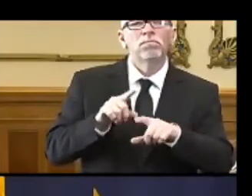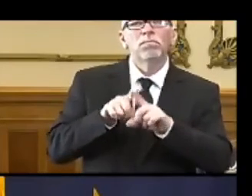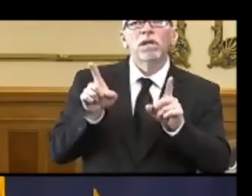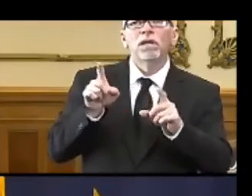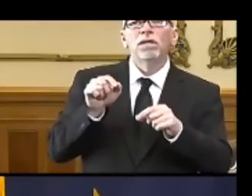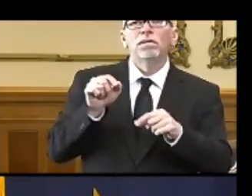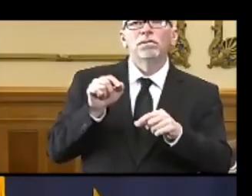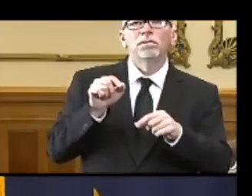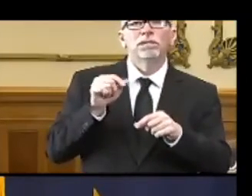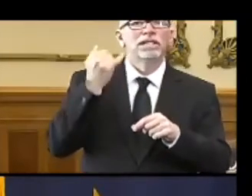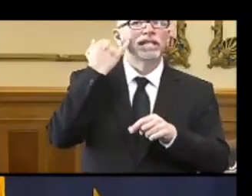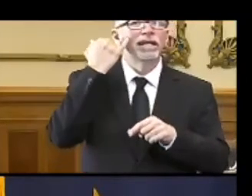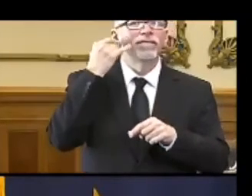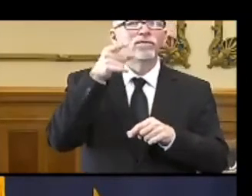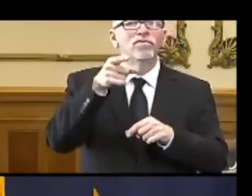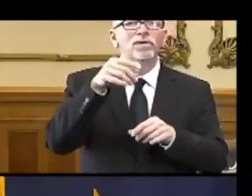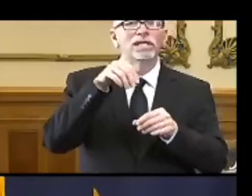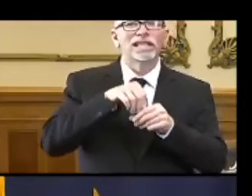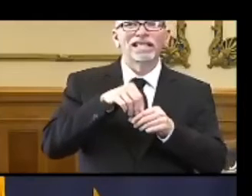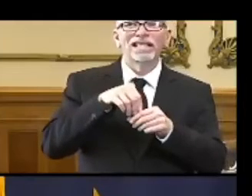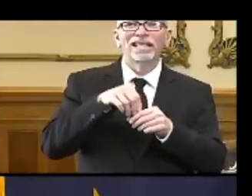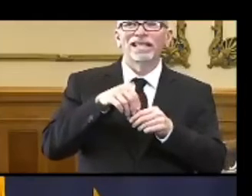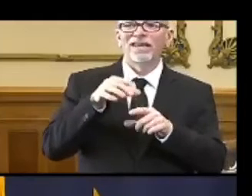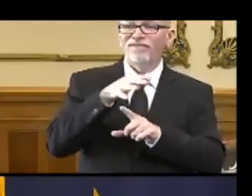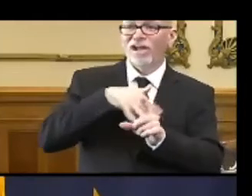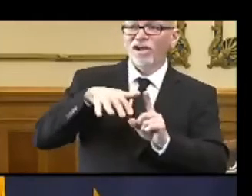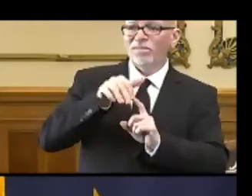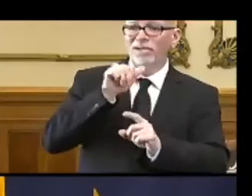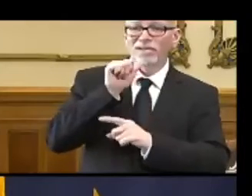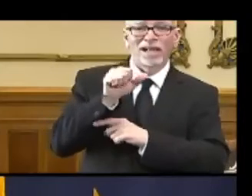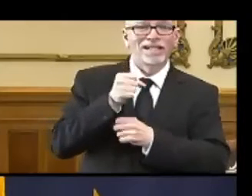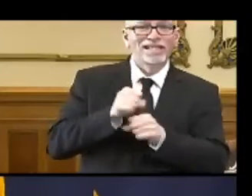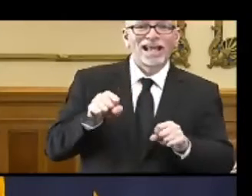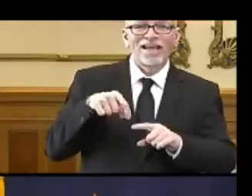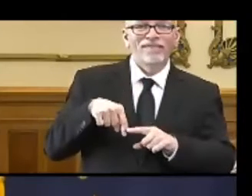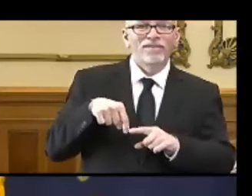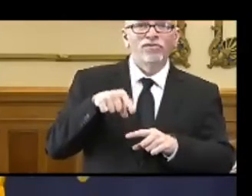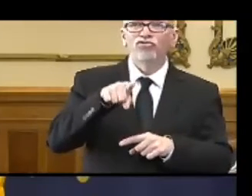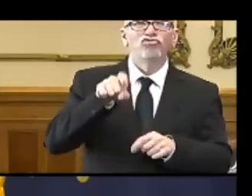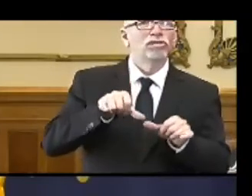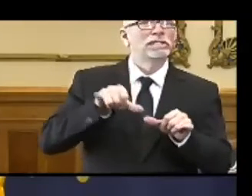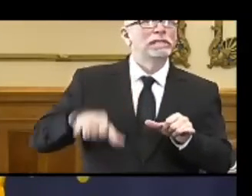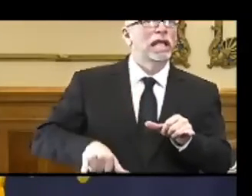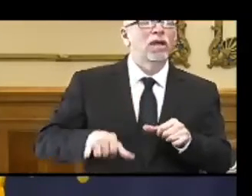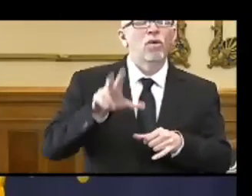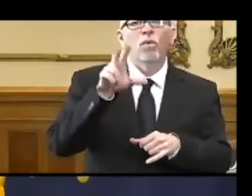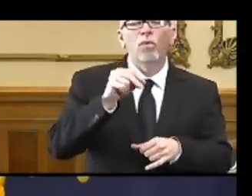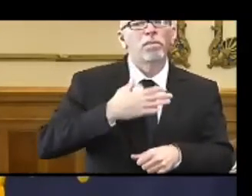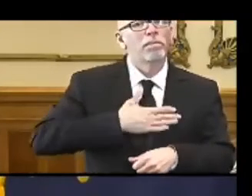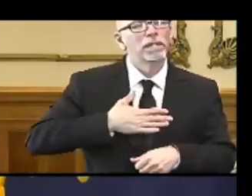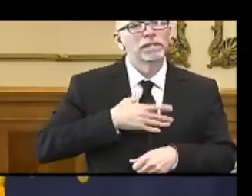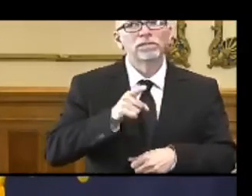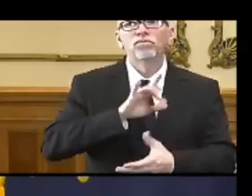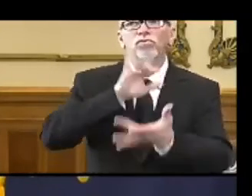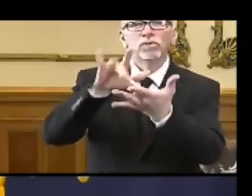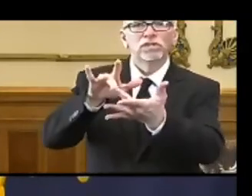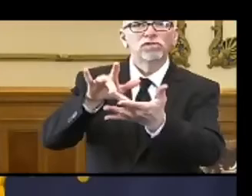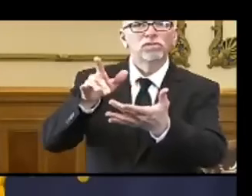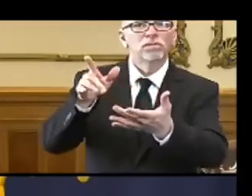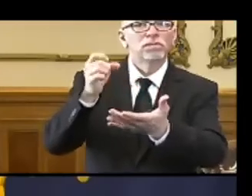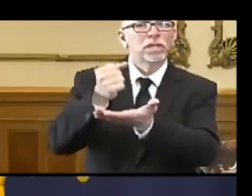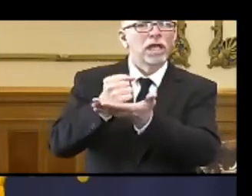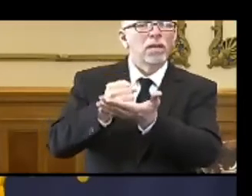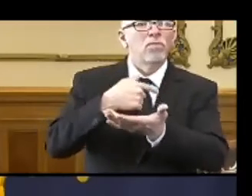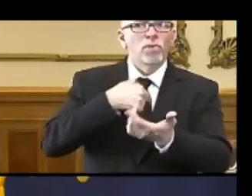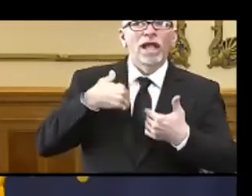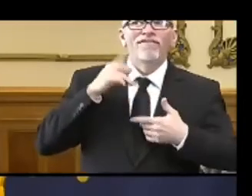no means, if you are in an unsafe environment right now, should you remain there, please reach out. We have